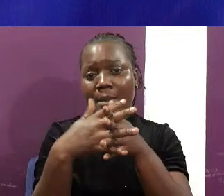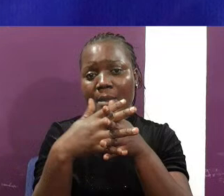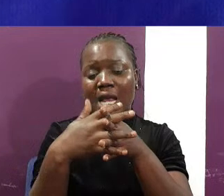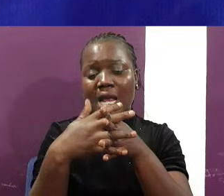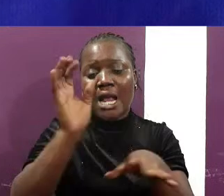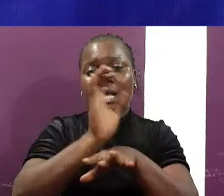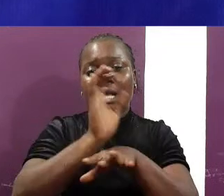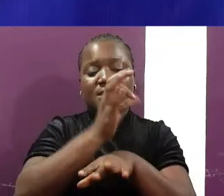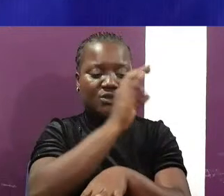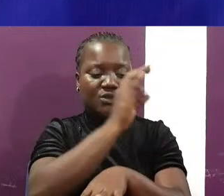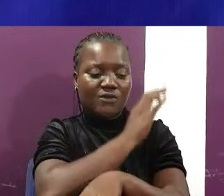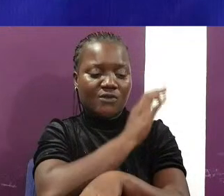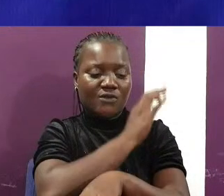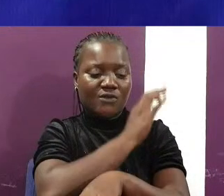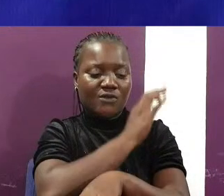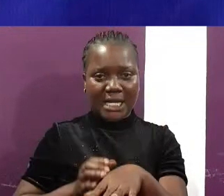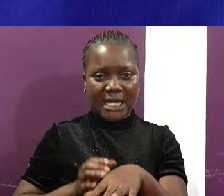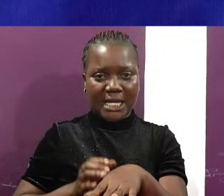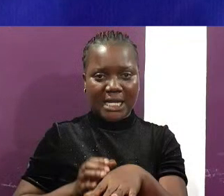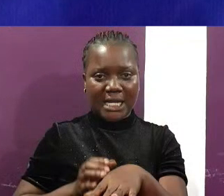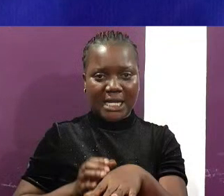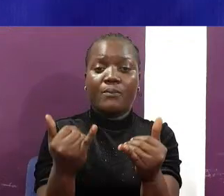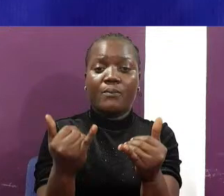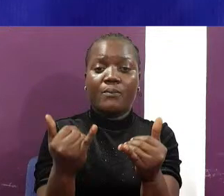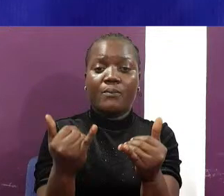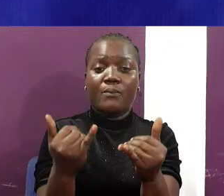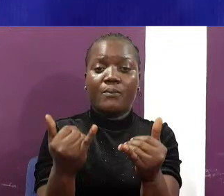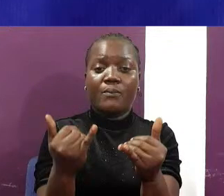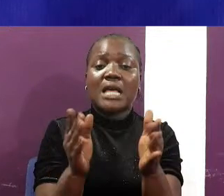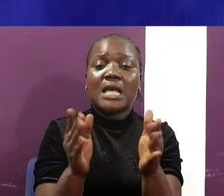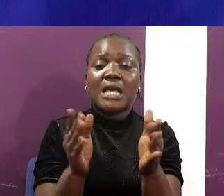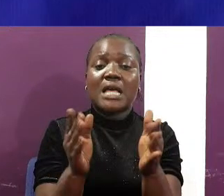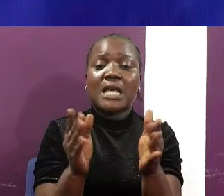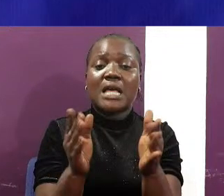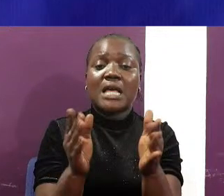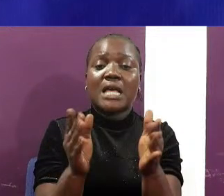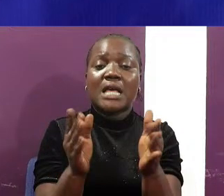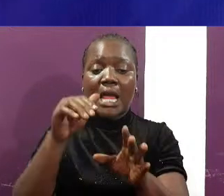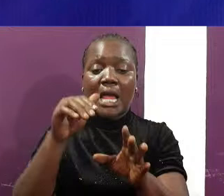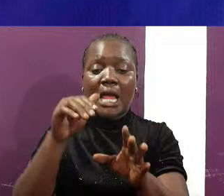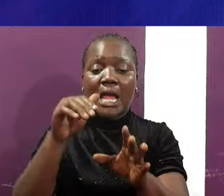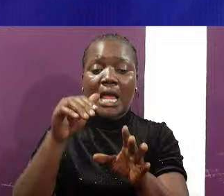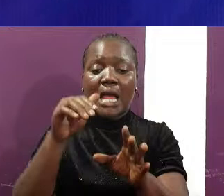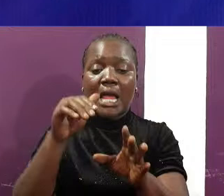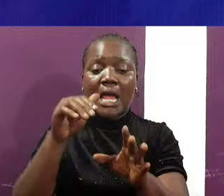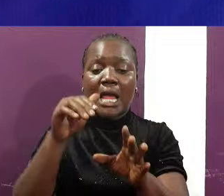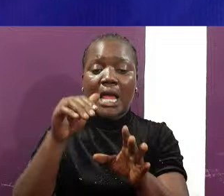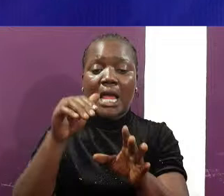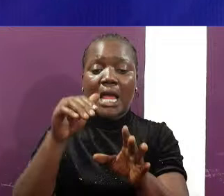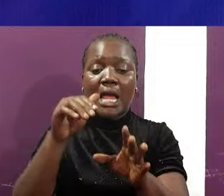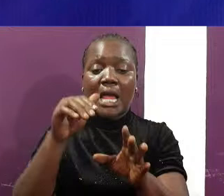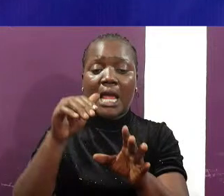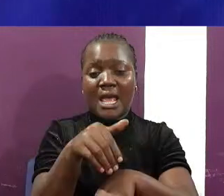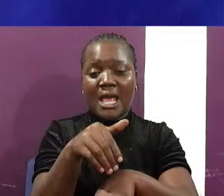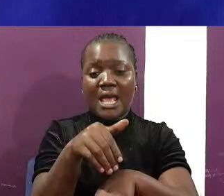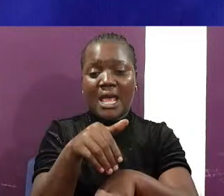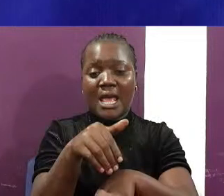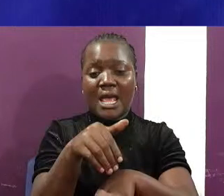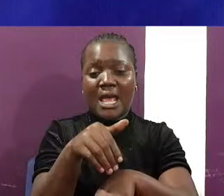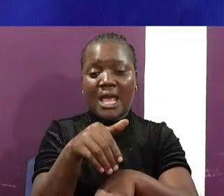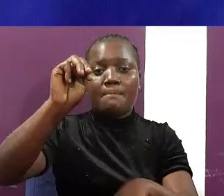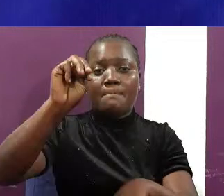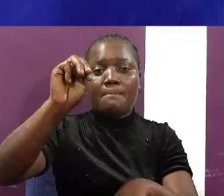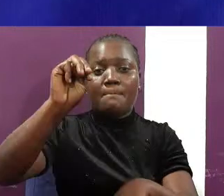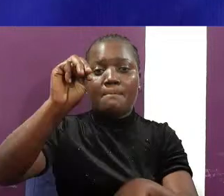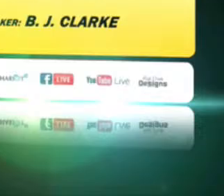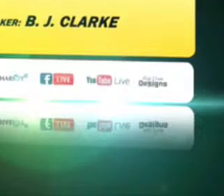Preaching. Memphis School of Preaching omo director na enra ye speaker oba ye no ne papa enene one ye eba be di nkomo no. I am sure you are